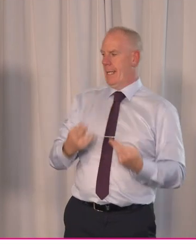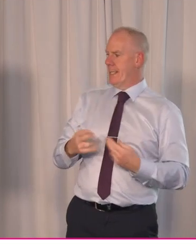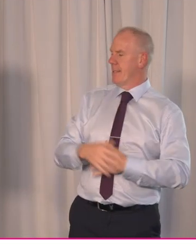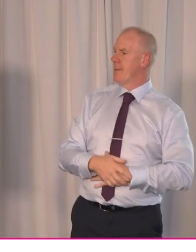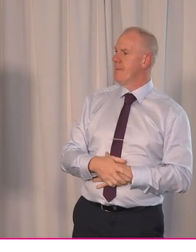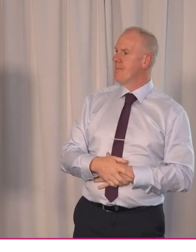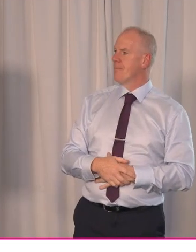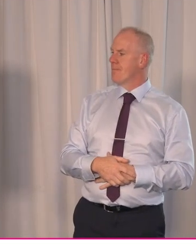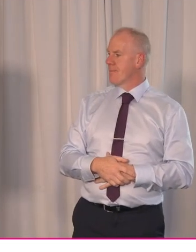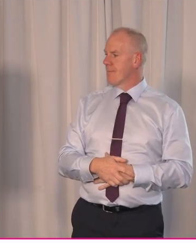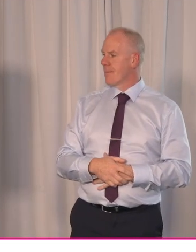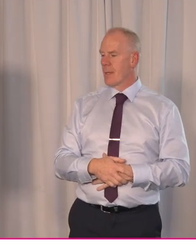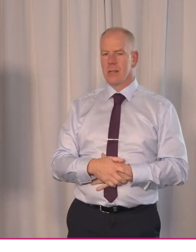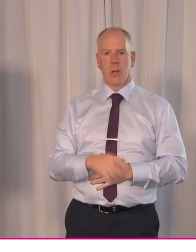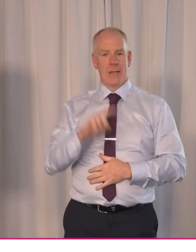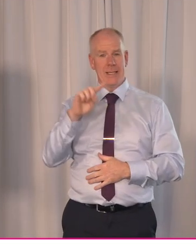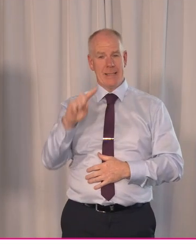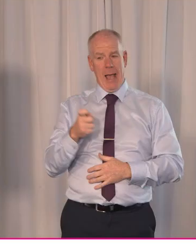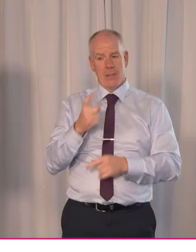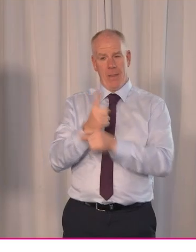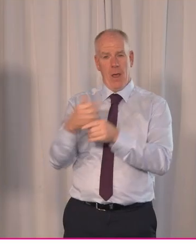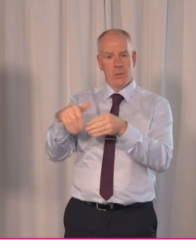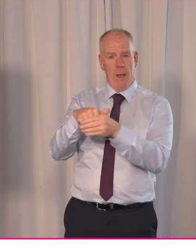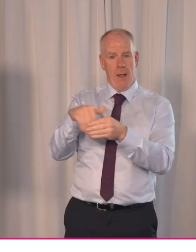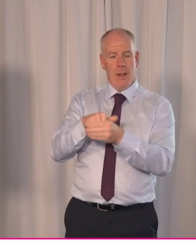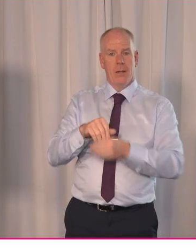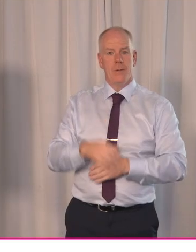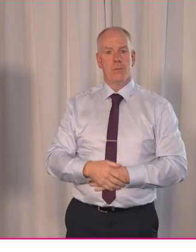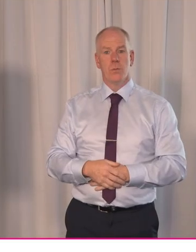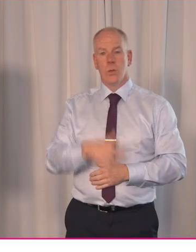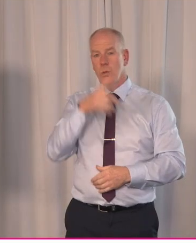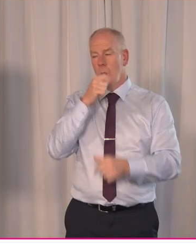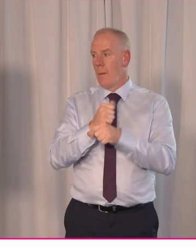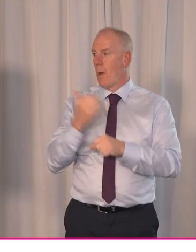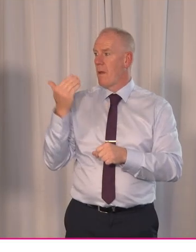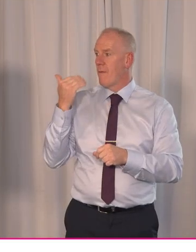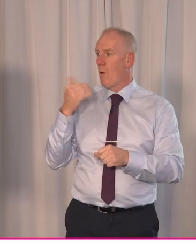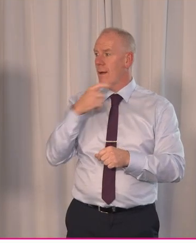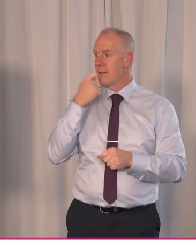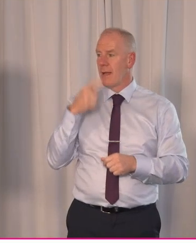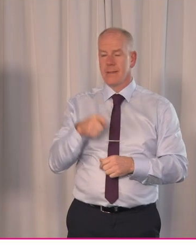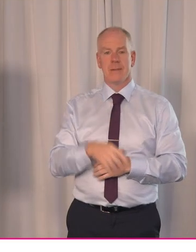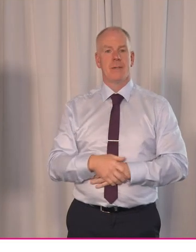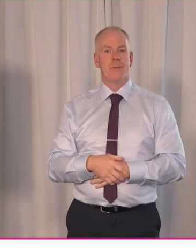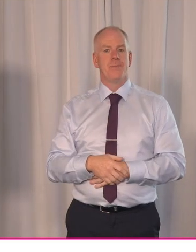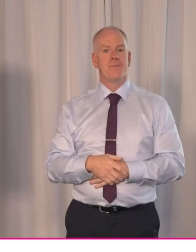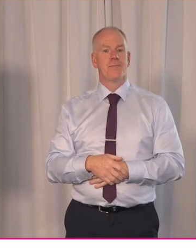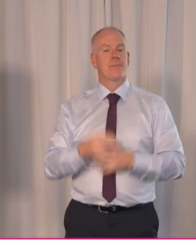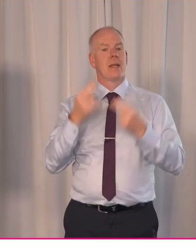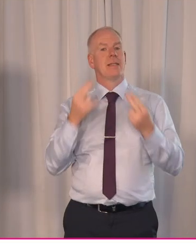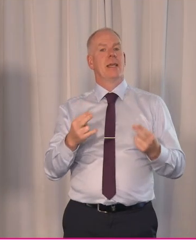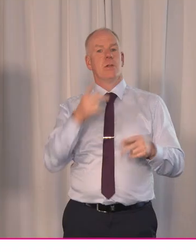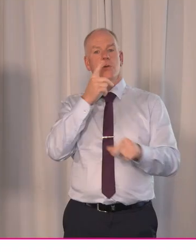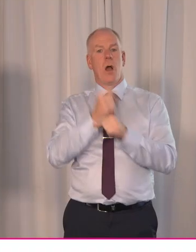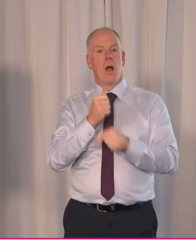sex positivity come in there. We talked earlier about, you know, like you need to talk